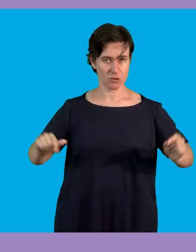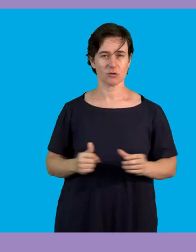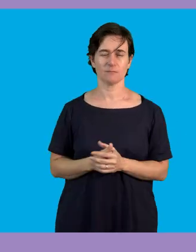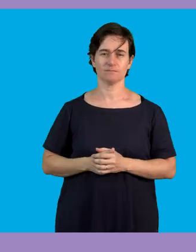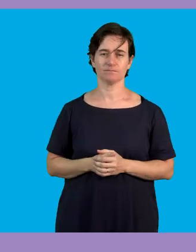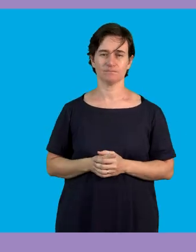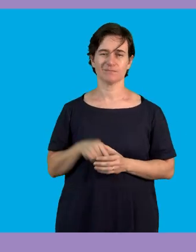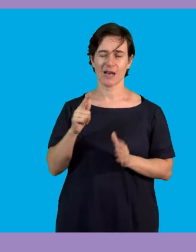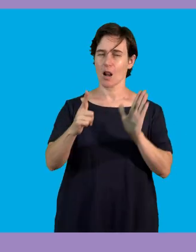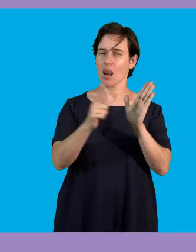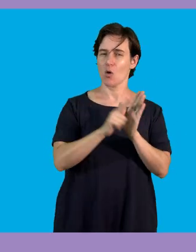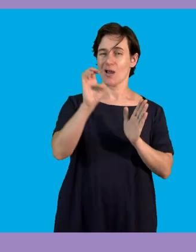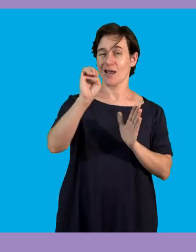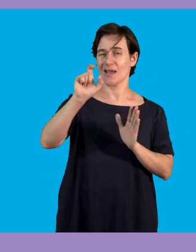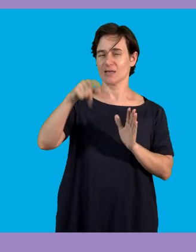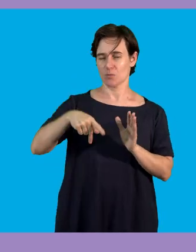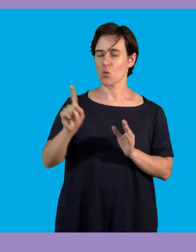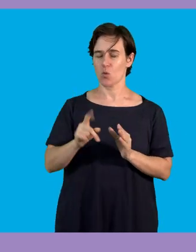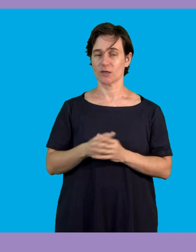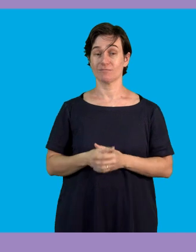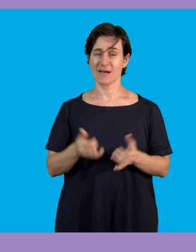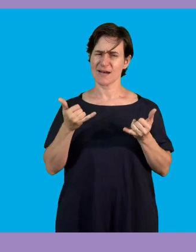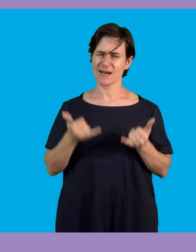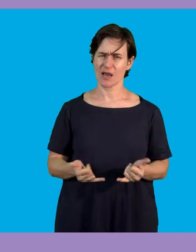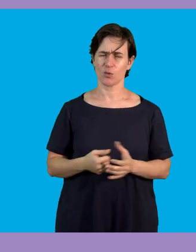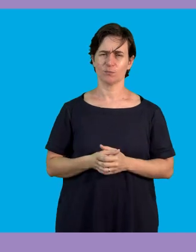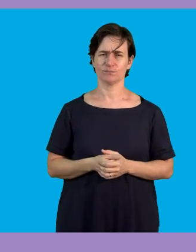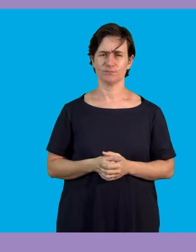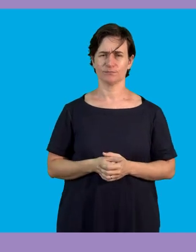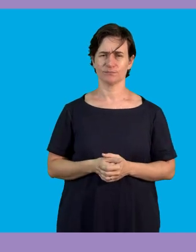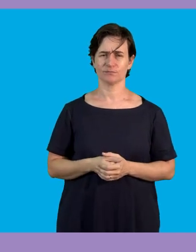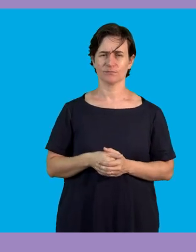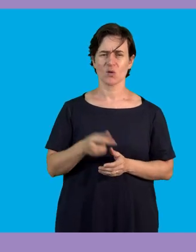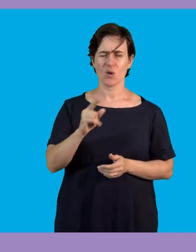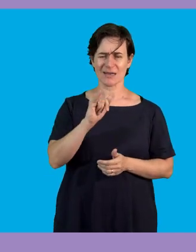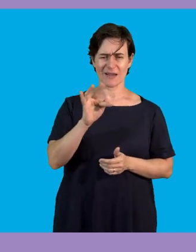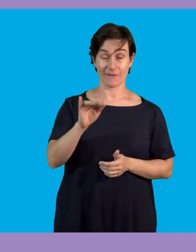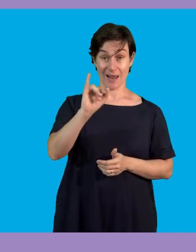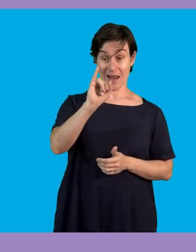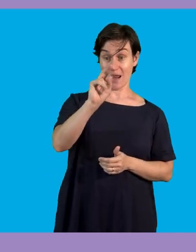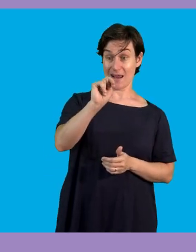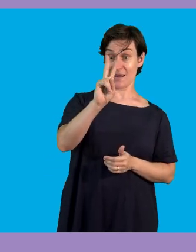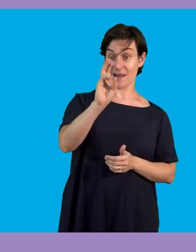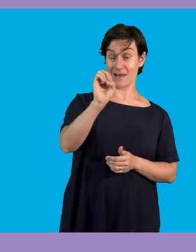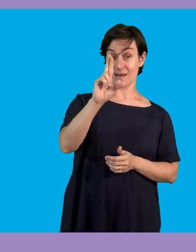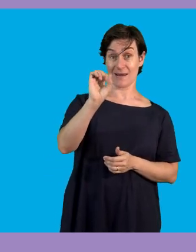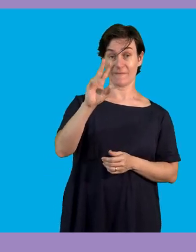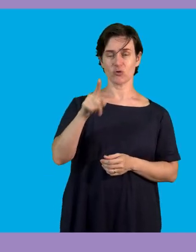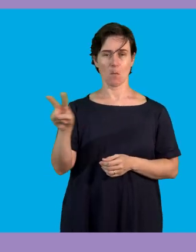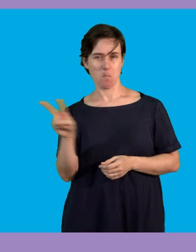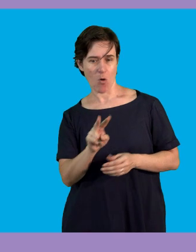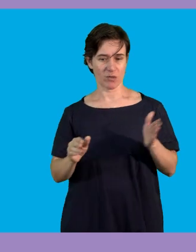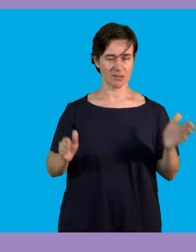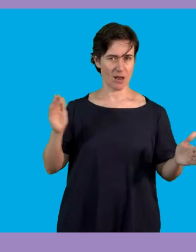and laws of exponents. Now we deal with when we have inverses on both